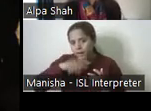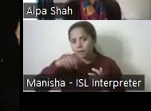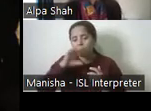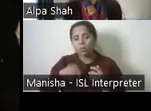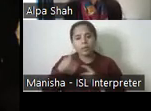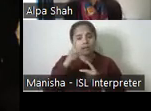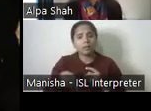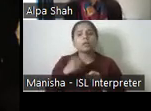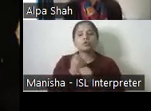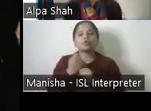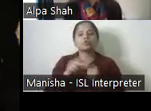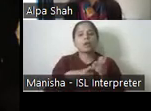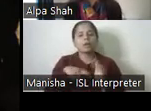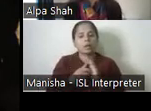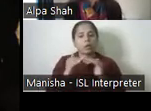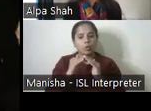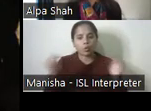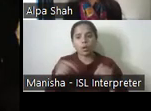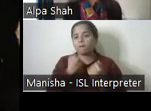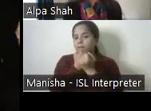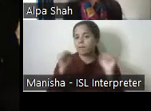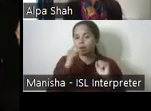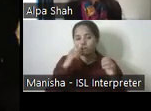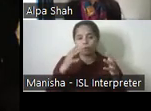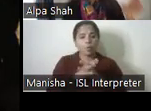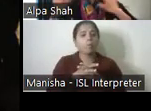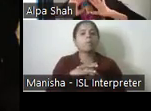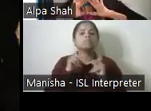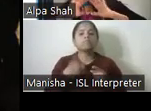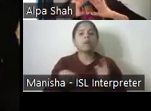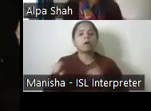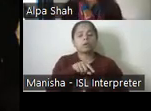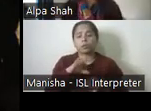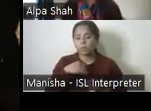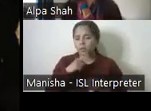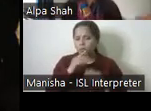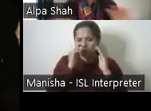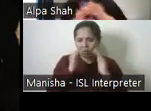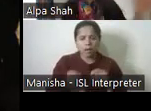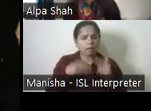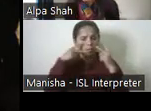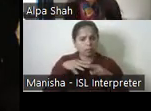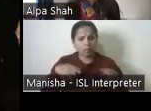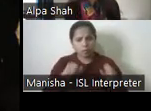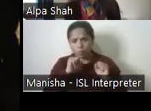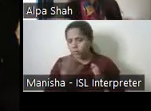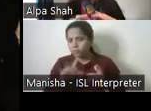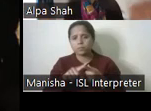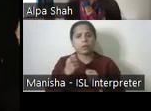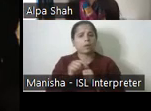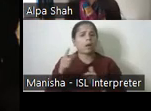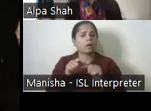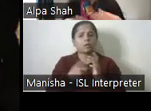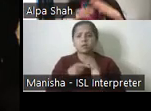gender equality and freedom that women have had in particular. Now, I'm not saying that Adivasi societies are egalitarian at all,